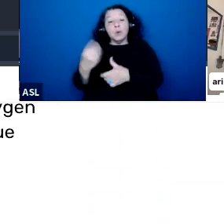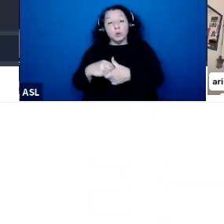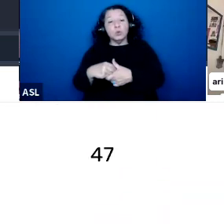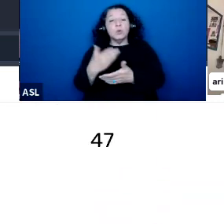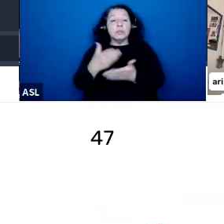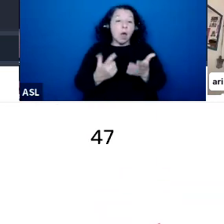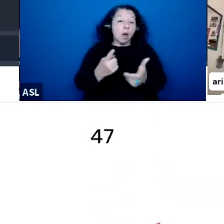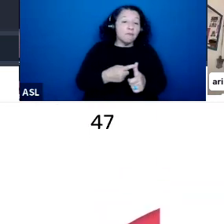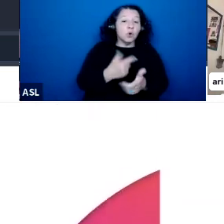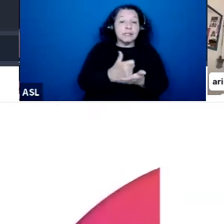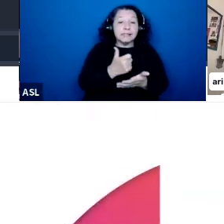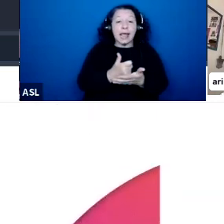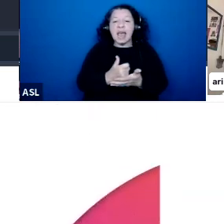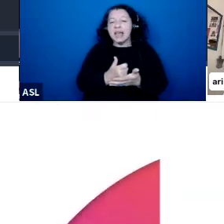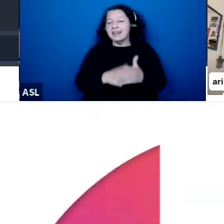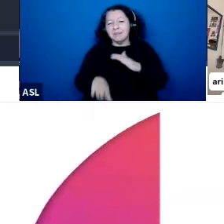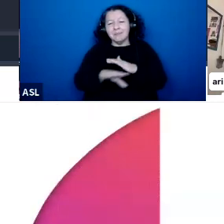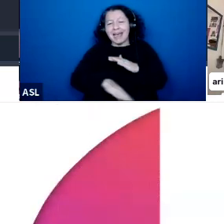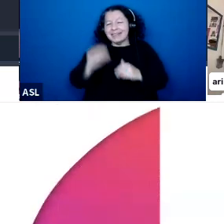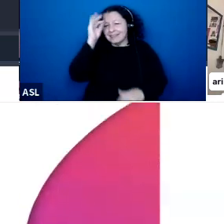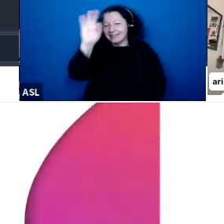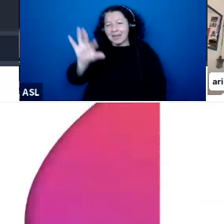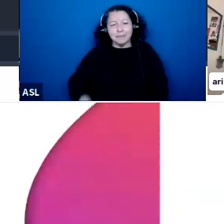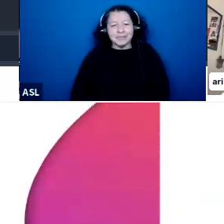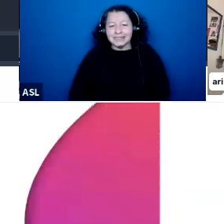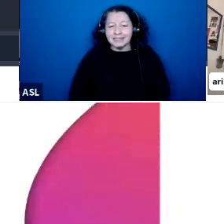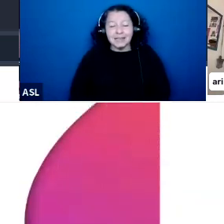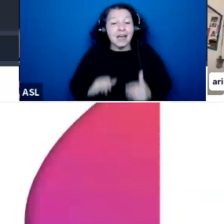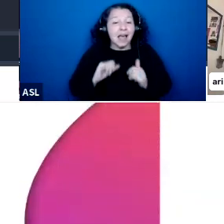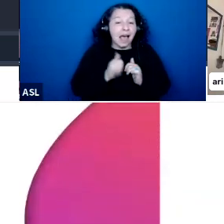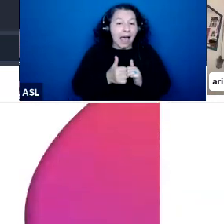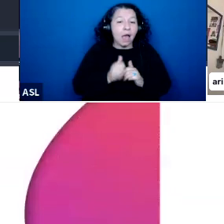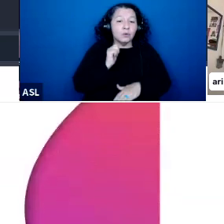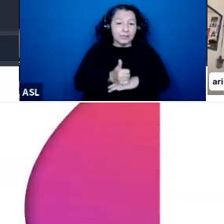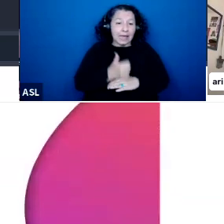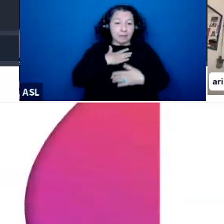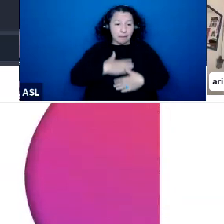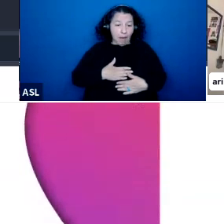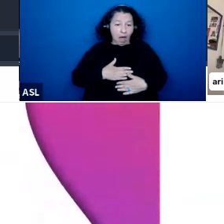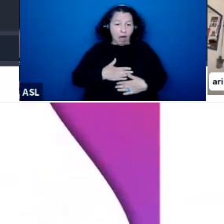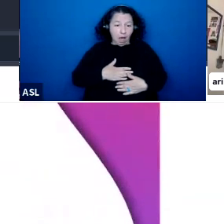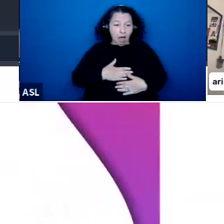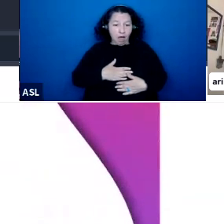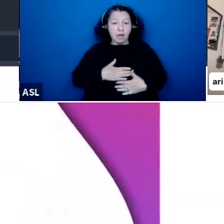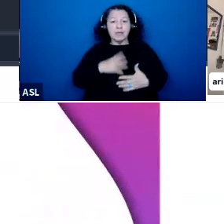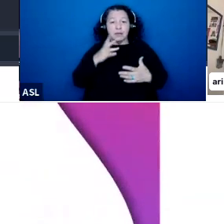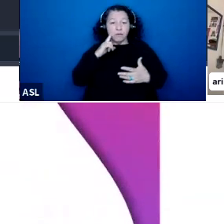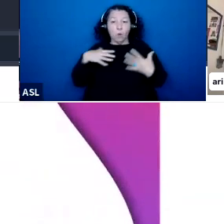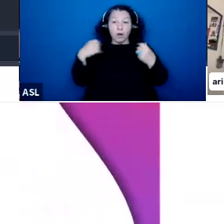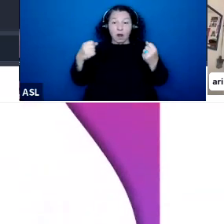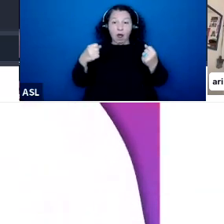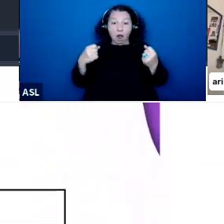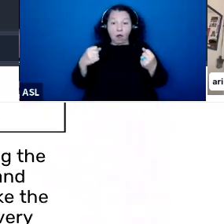We also include some first aid, just like basic tips, including how to put someone in the recovery